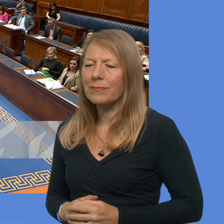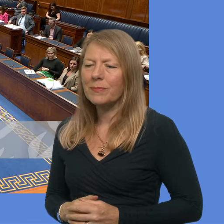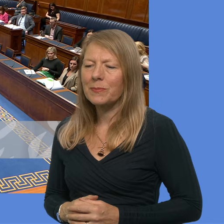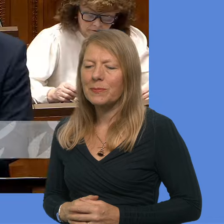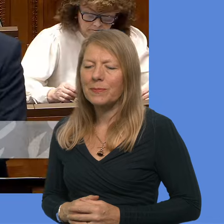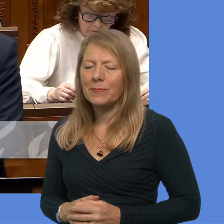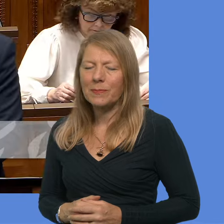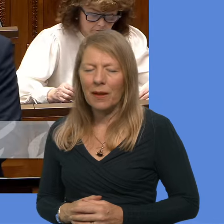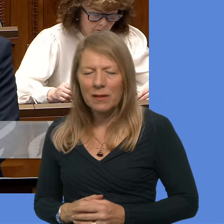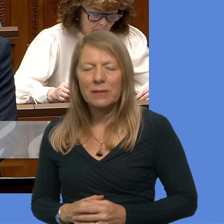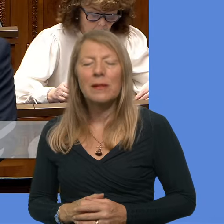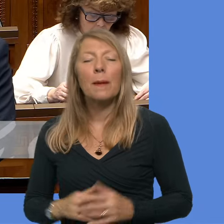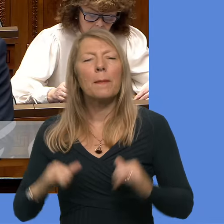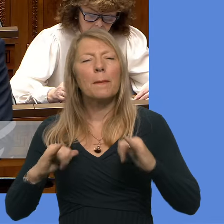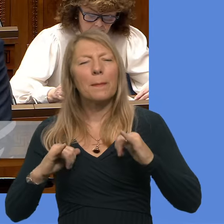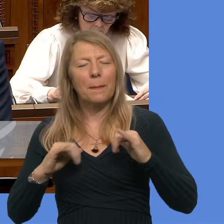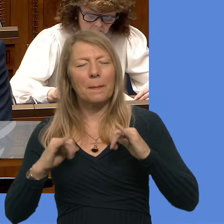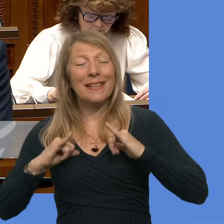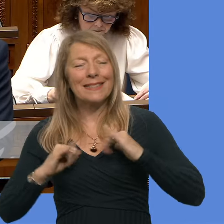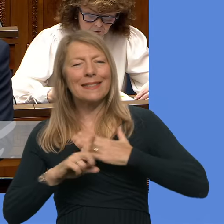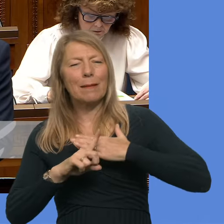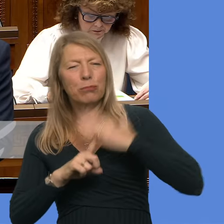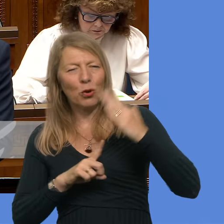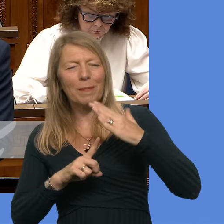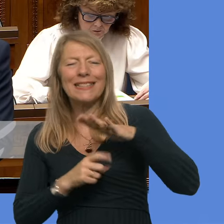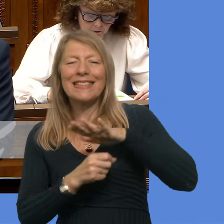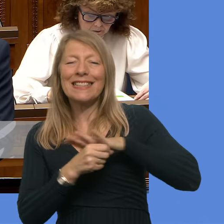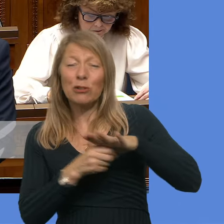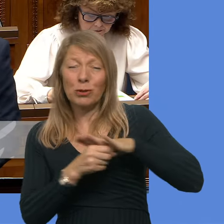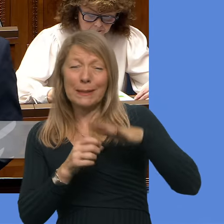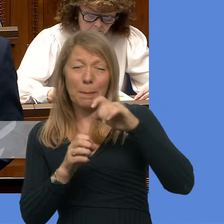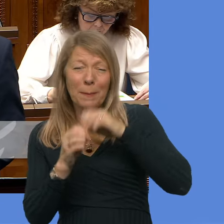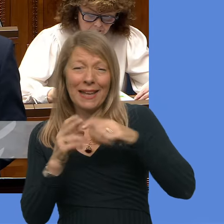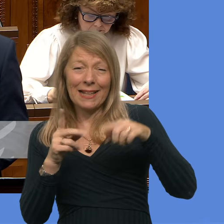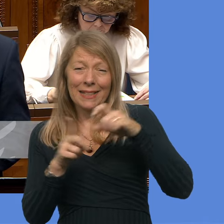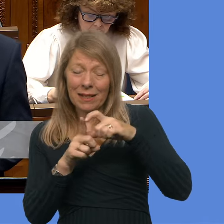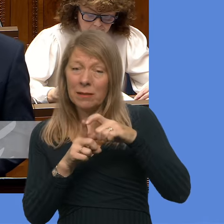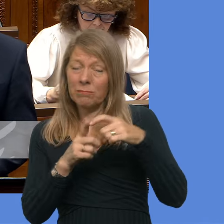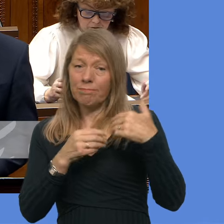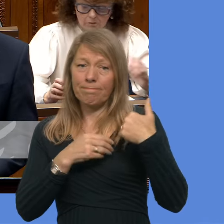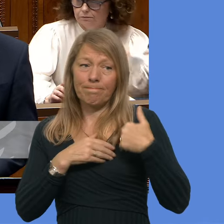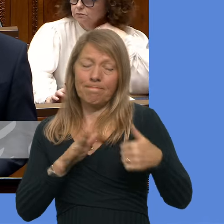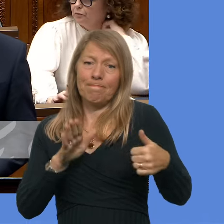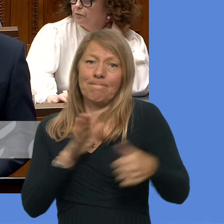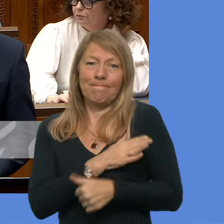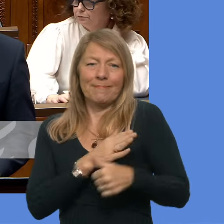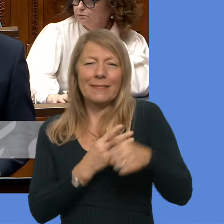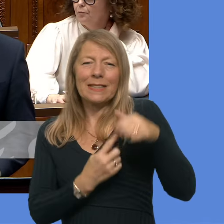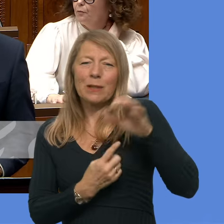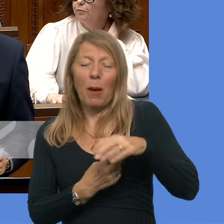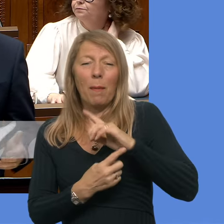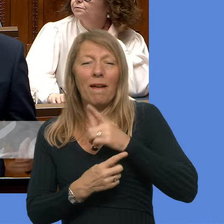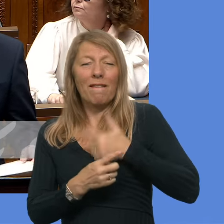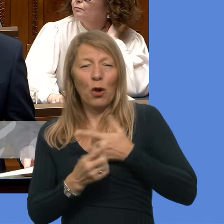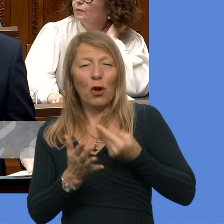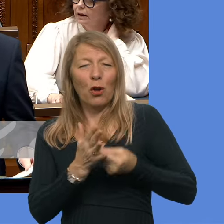Business improvement districts are the responsibility for the Department of Communities. As Economy Minister, my assessment is that they are an excellent example of collaboration and cooperation at a